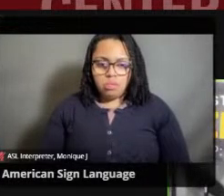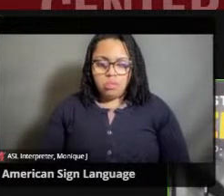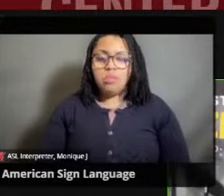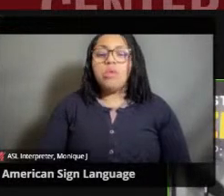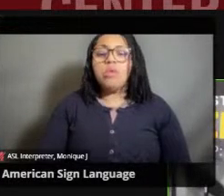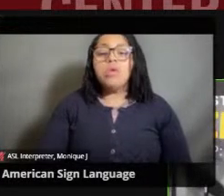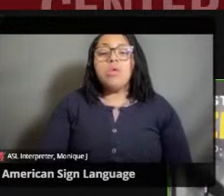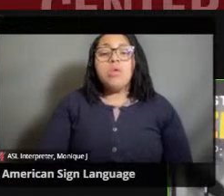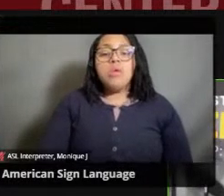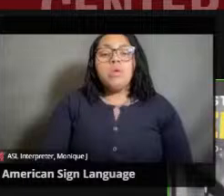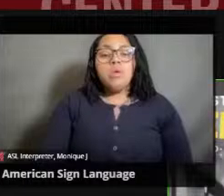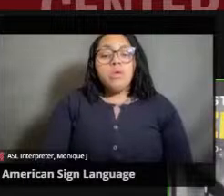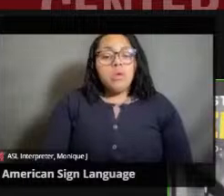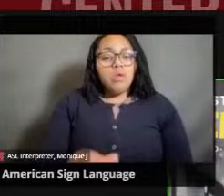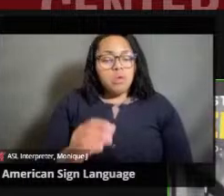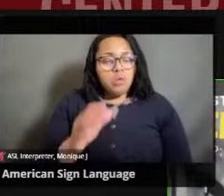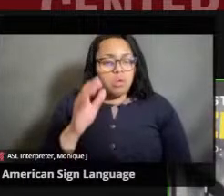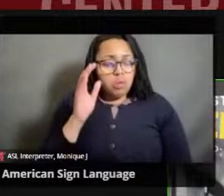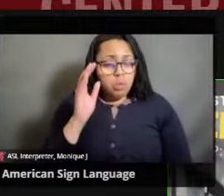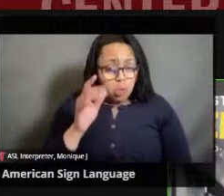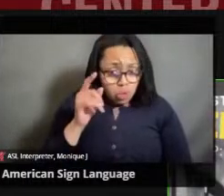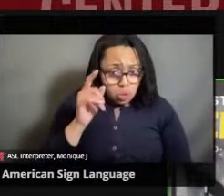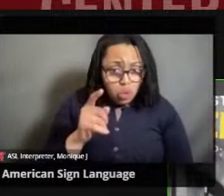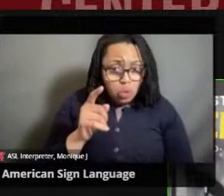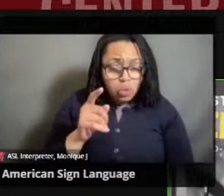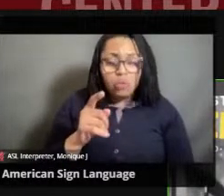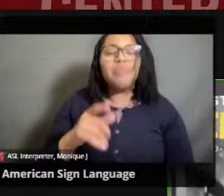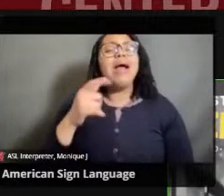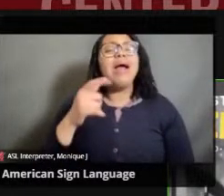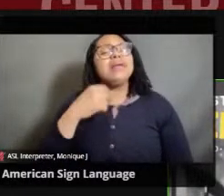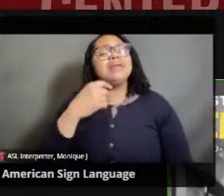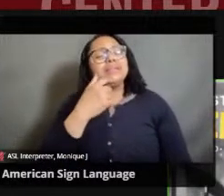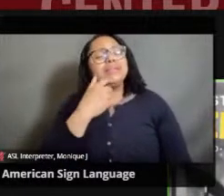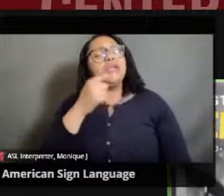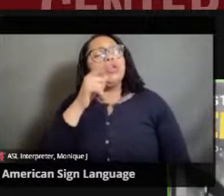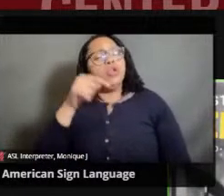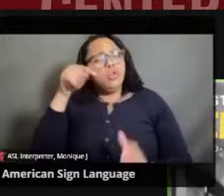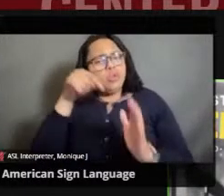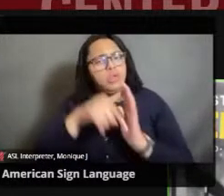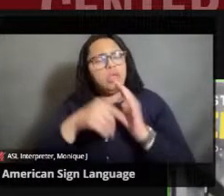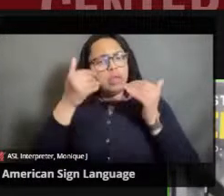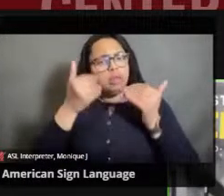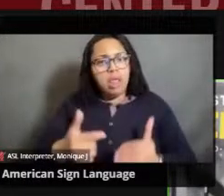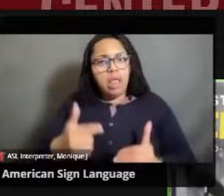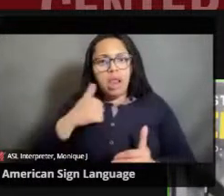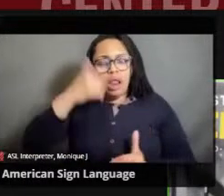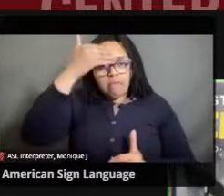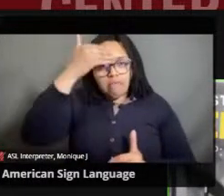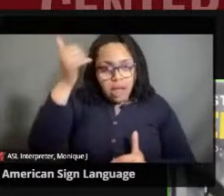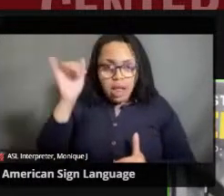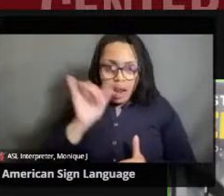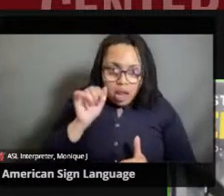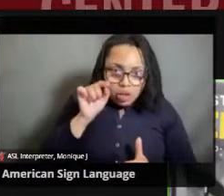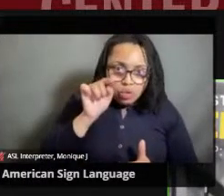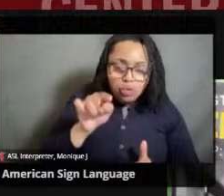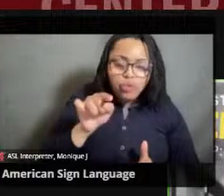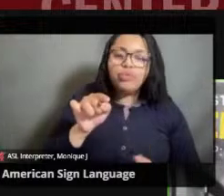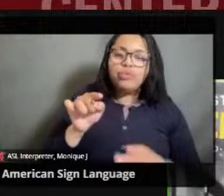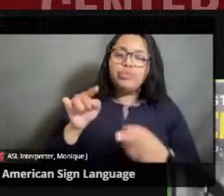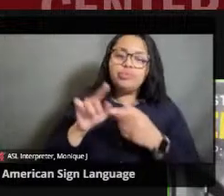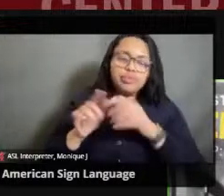you? I said you killed me, and I forgot, like you, to